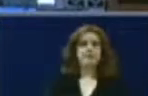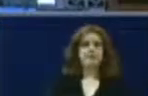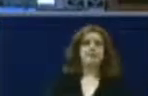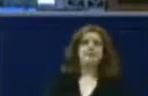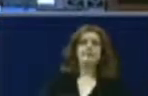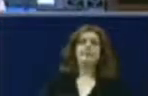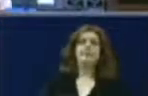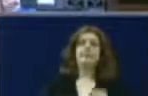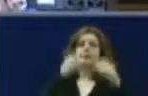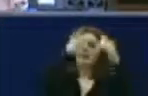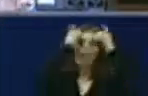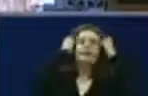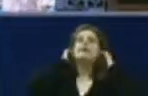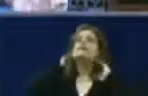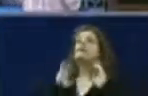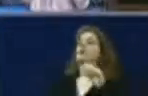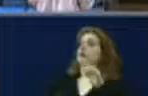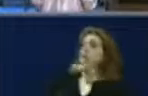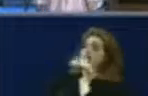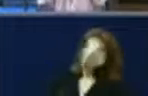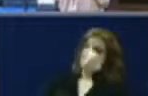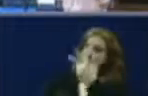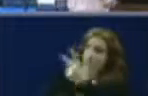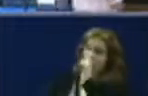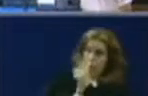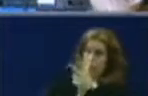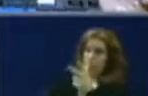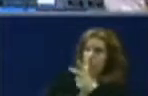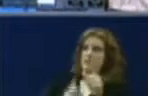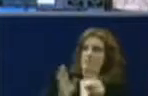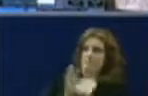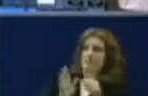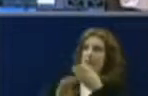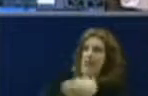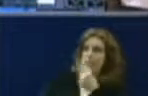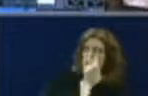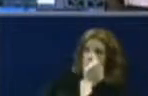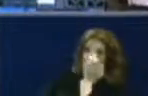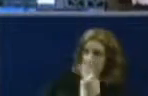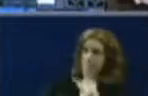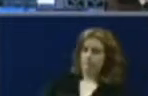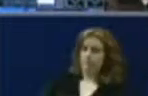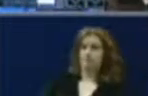Mr. Lasky Hedrick, 3 minutes, bell after 2.5.